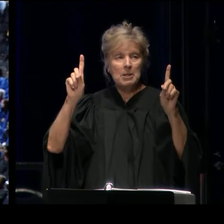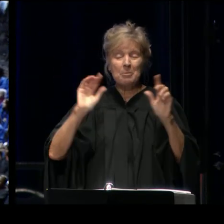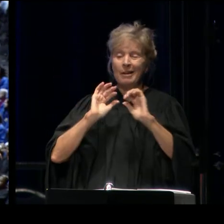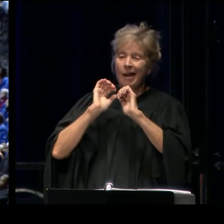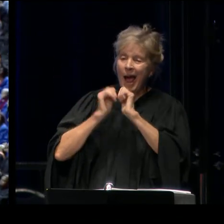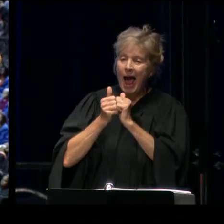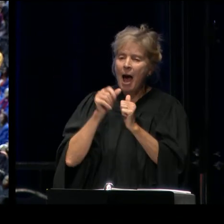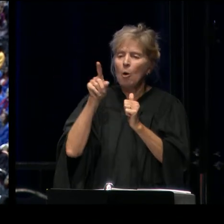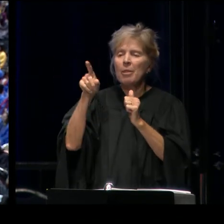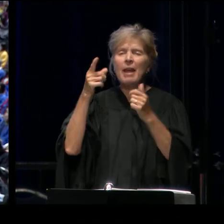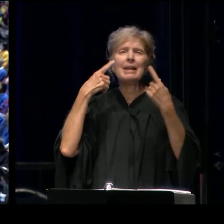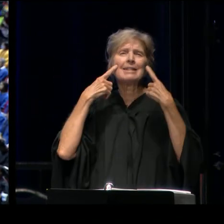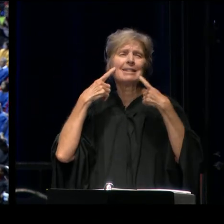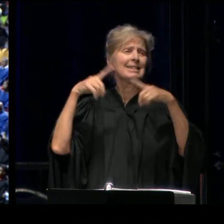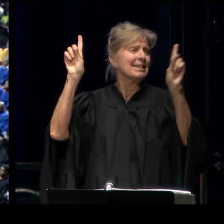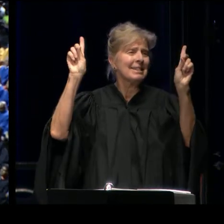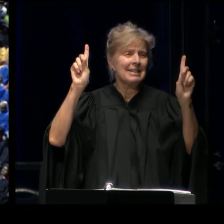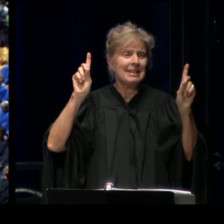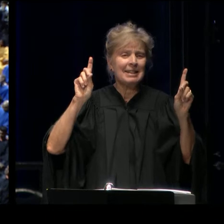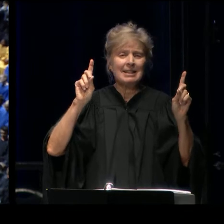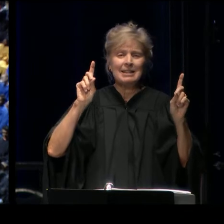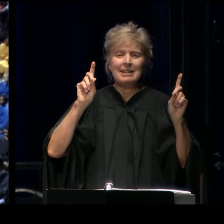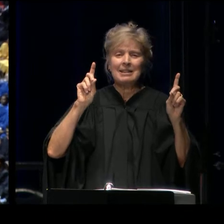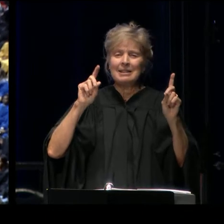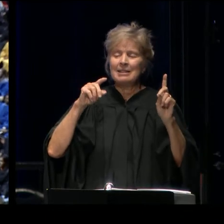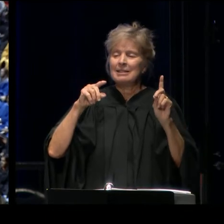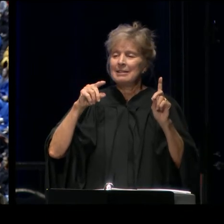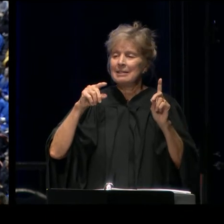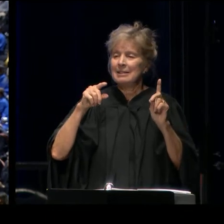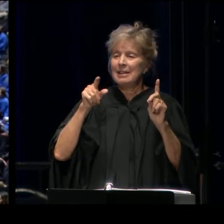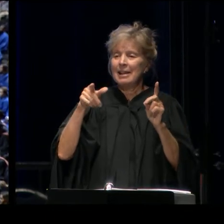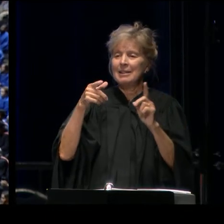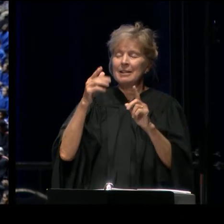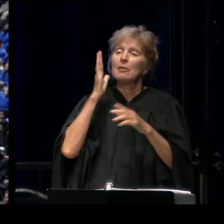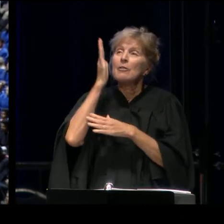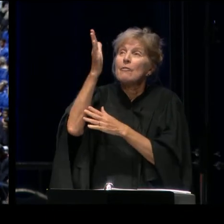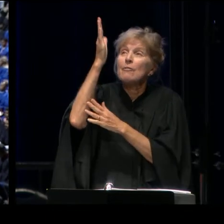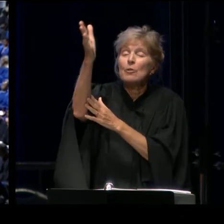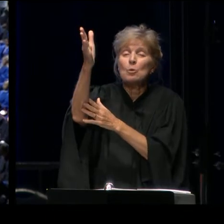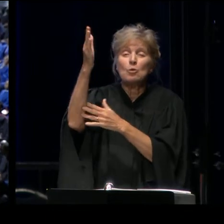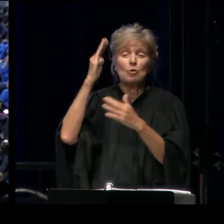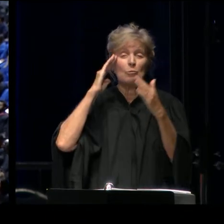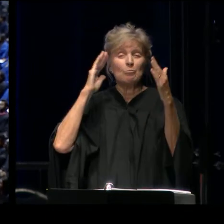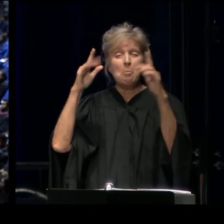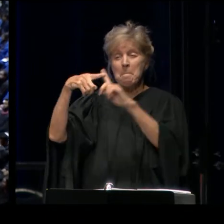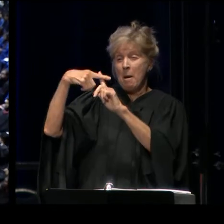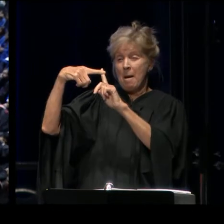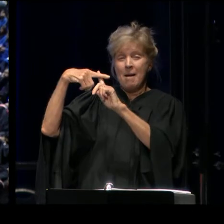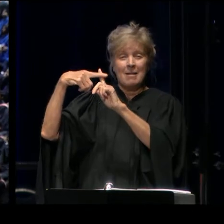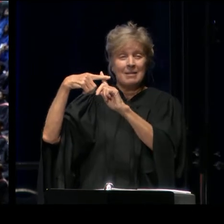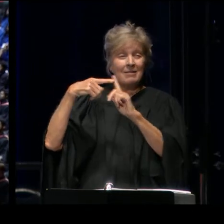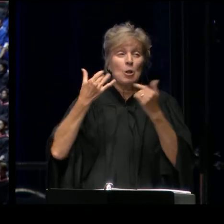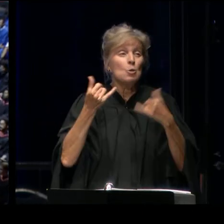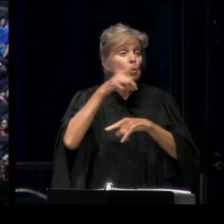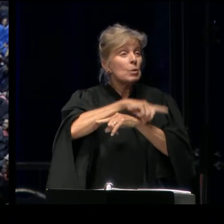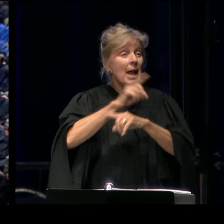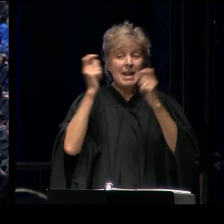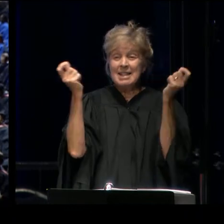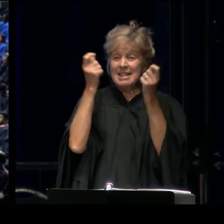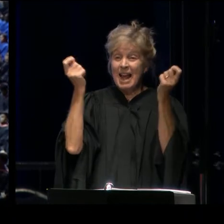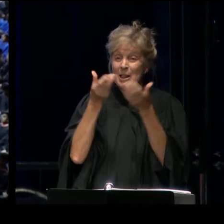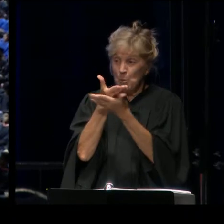have succeeded, and the positives the future may bring. This is a day to celebrate all of